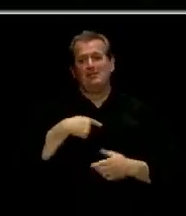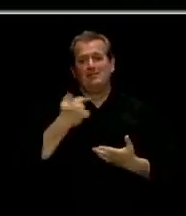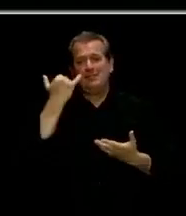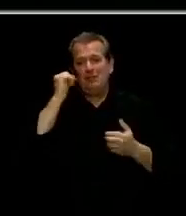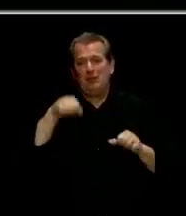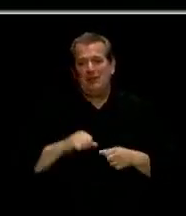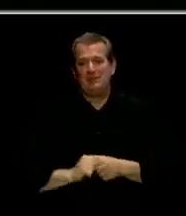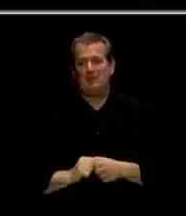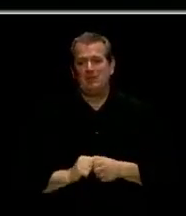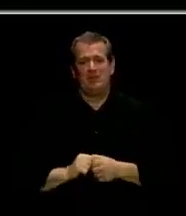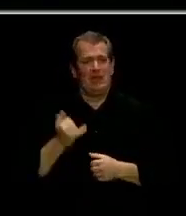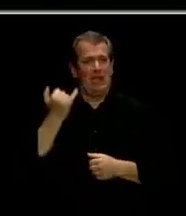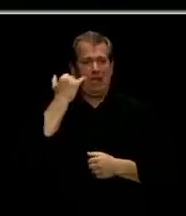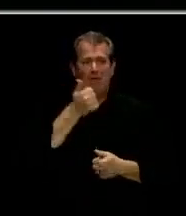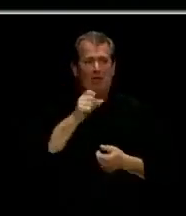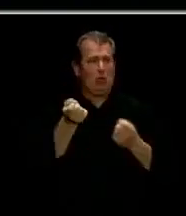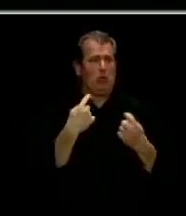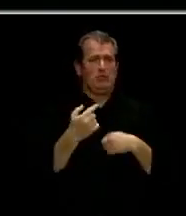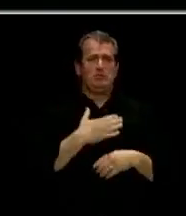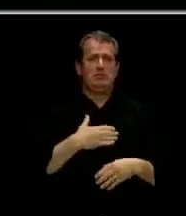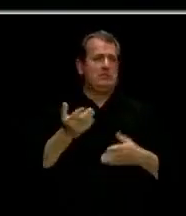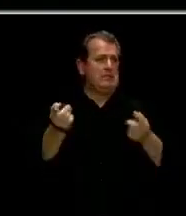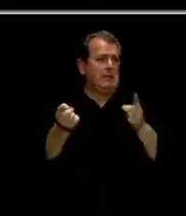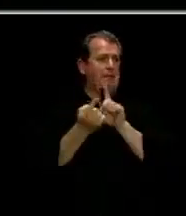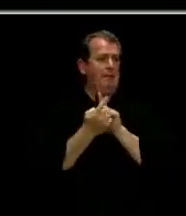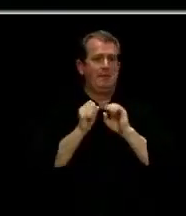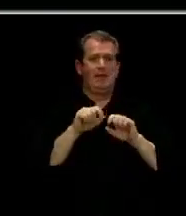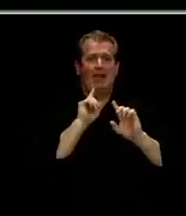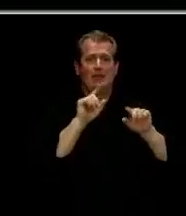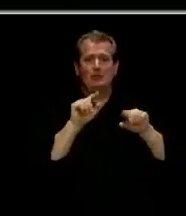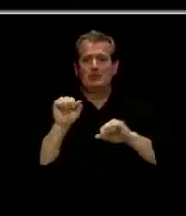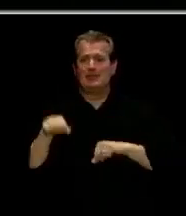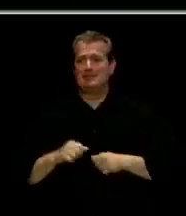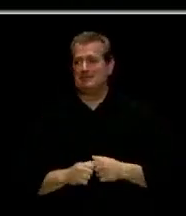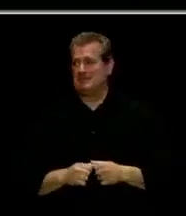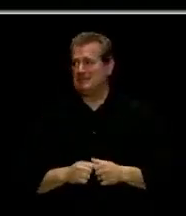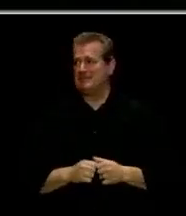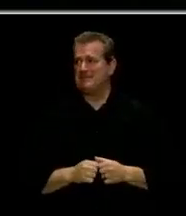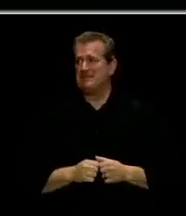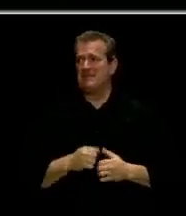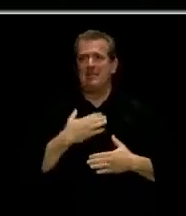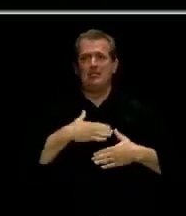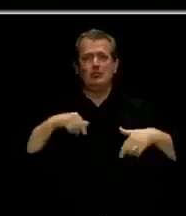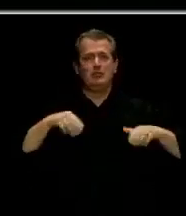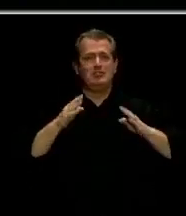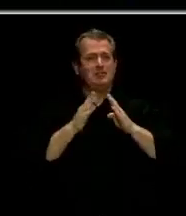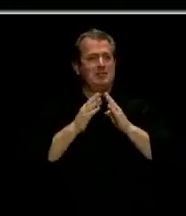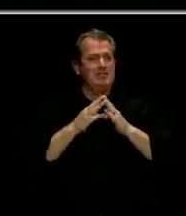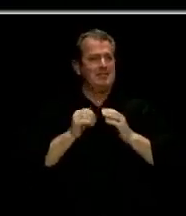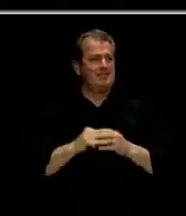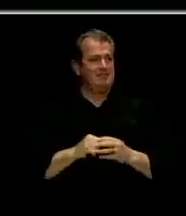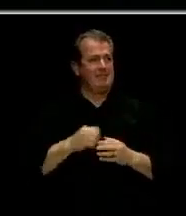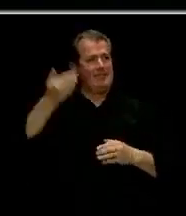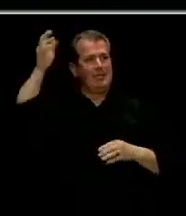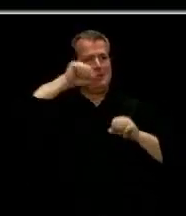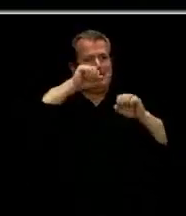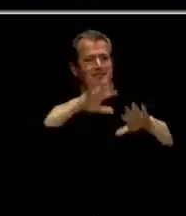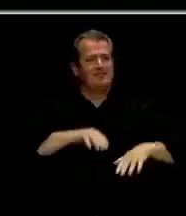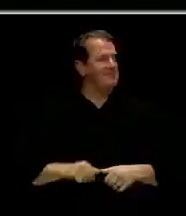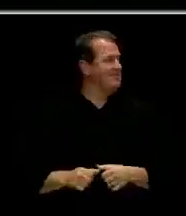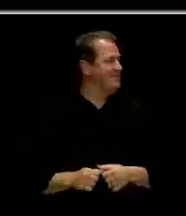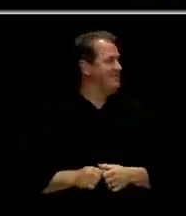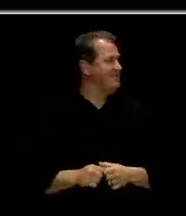sessions and answer any questions you may have. Thank you again for being here. Enjoy the conference, and God bless.